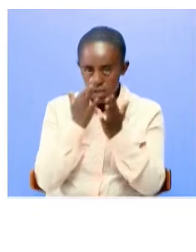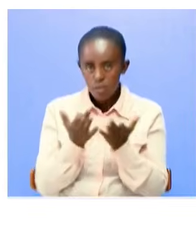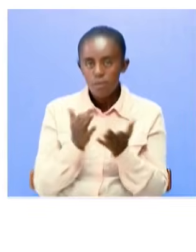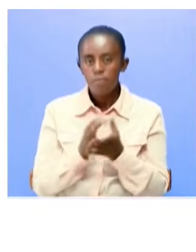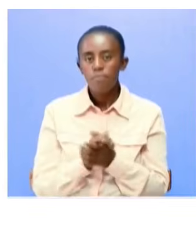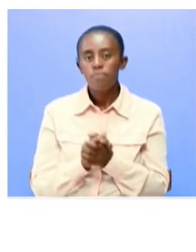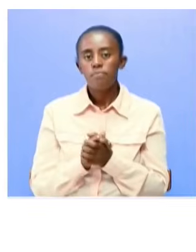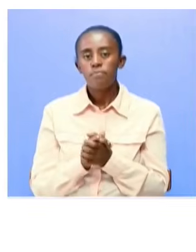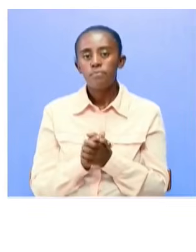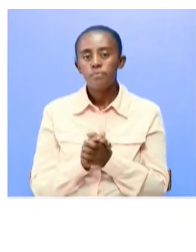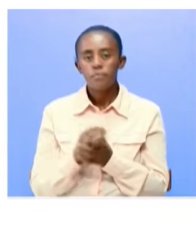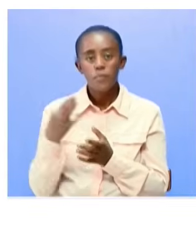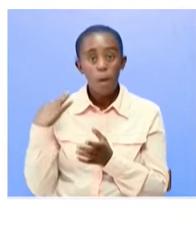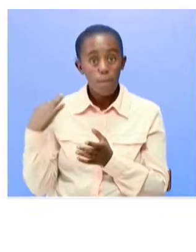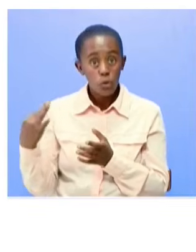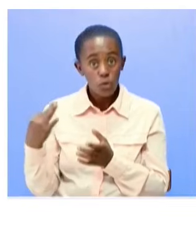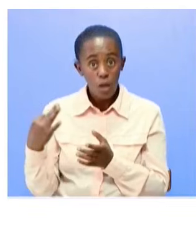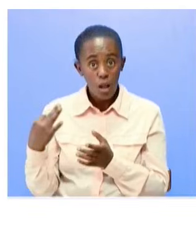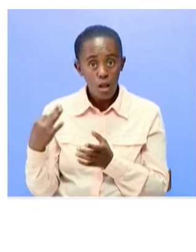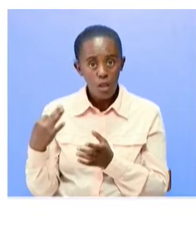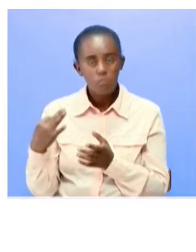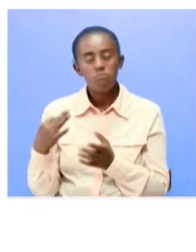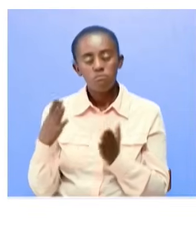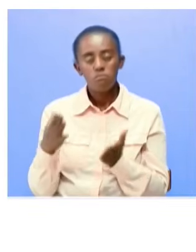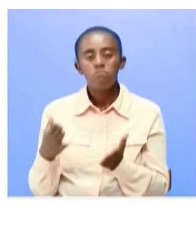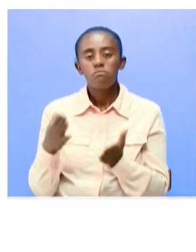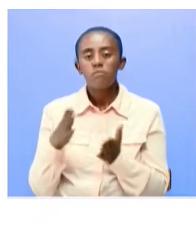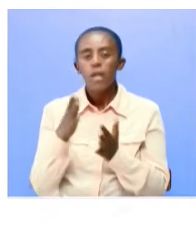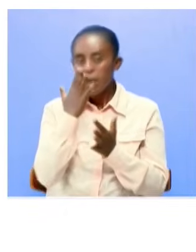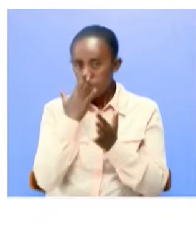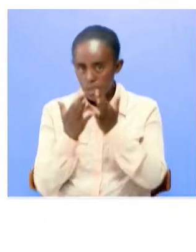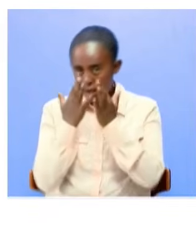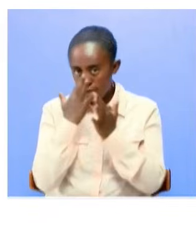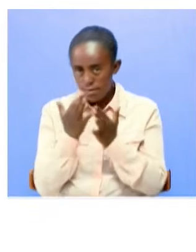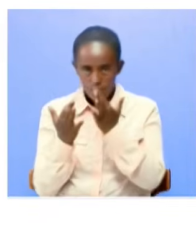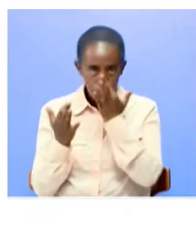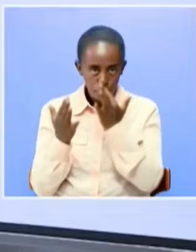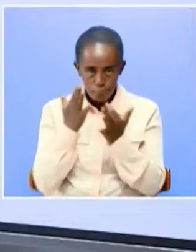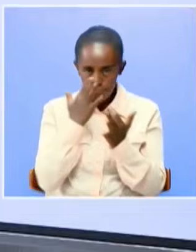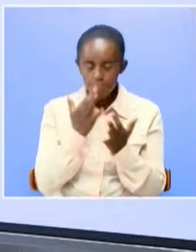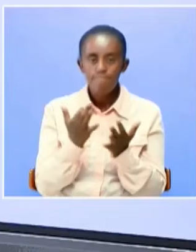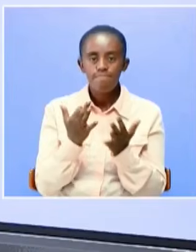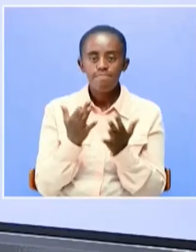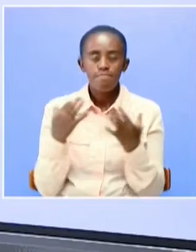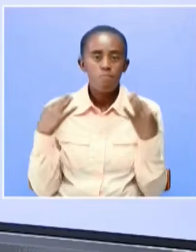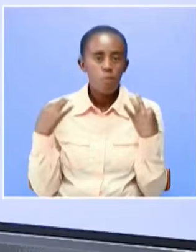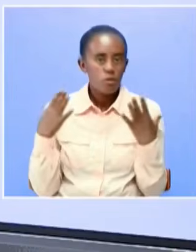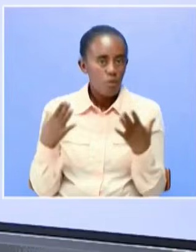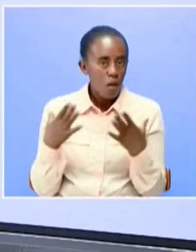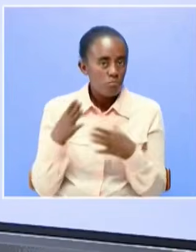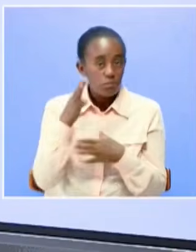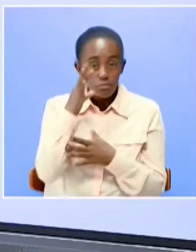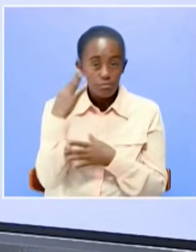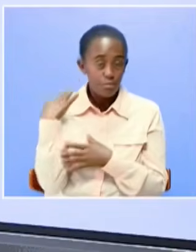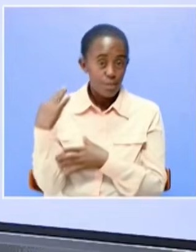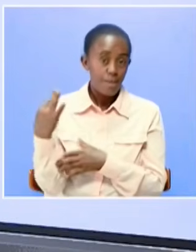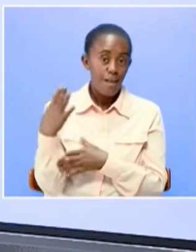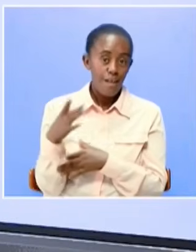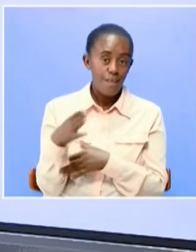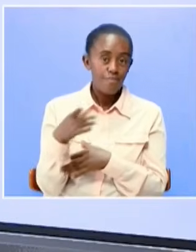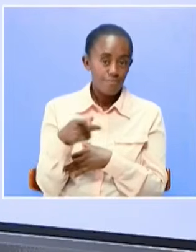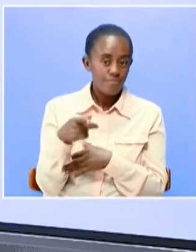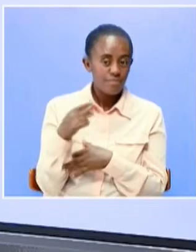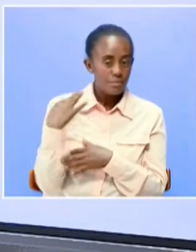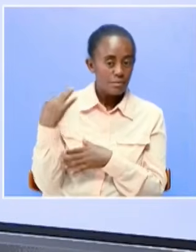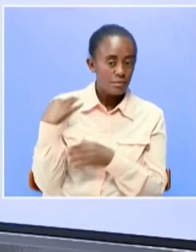Personal experiences. Personal experience should be added. Don't forget.